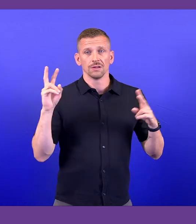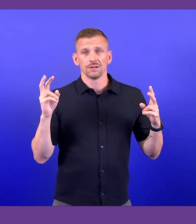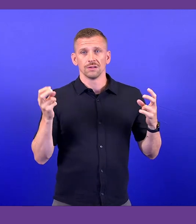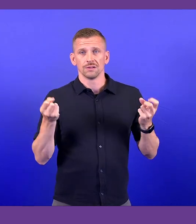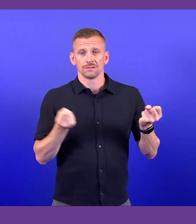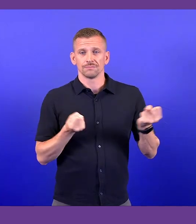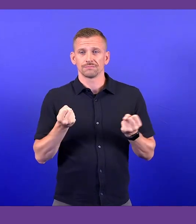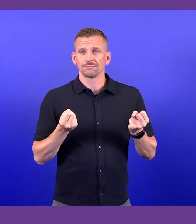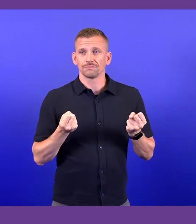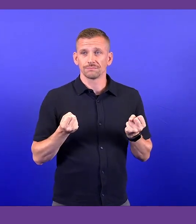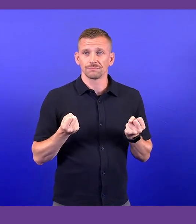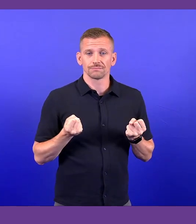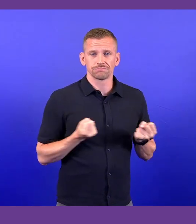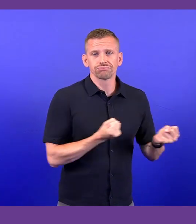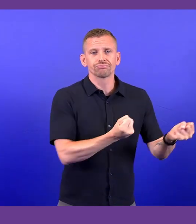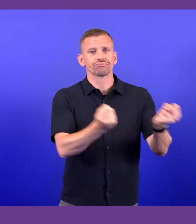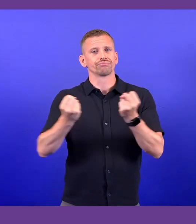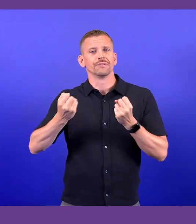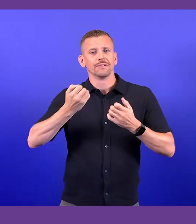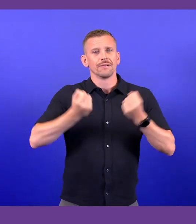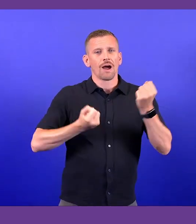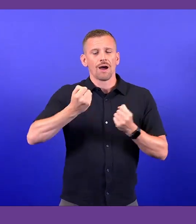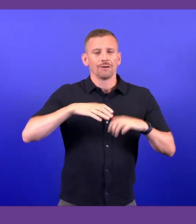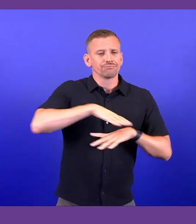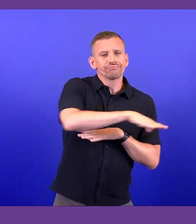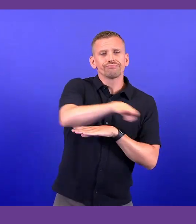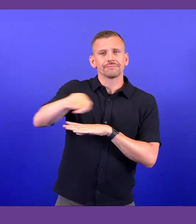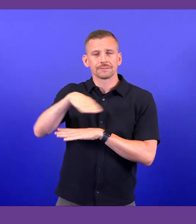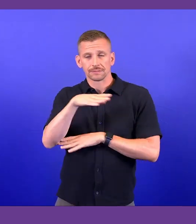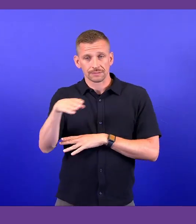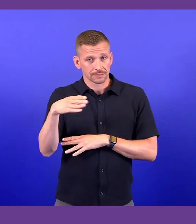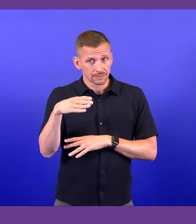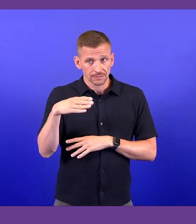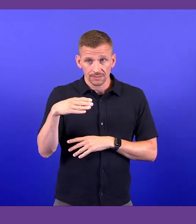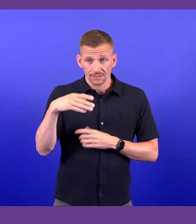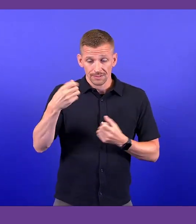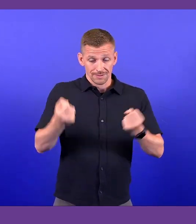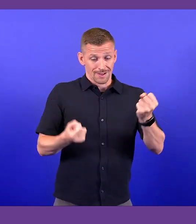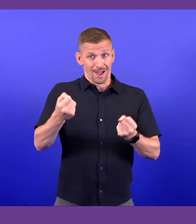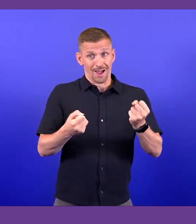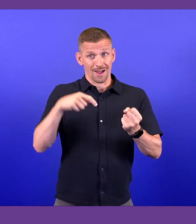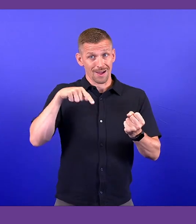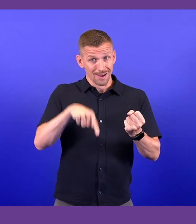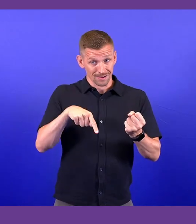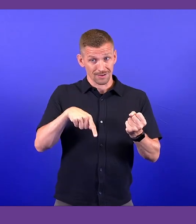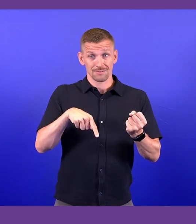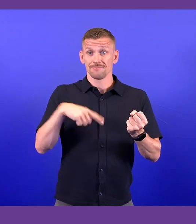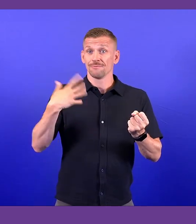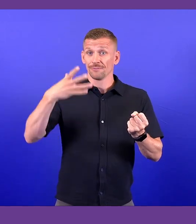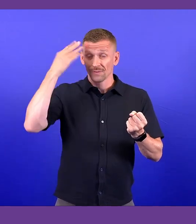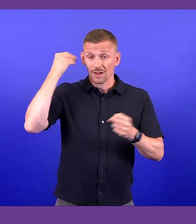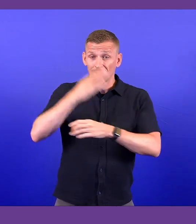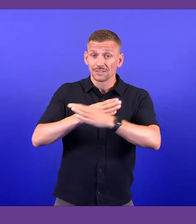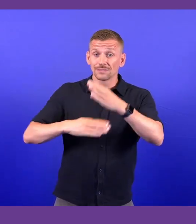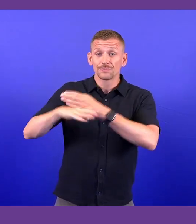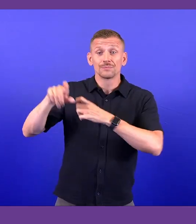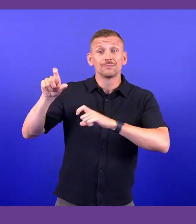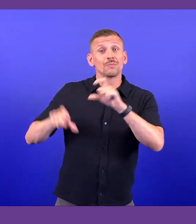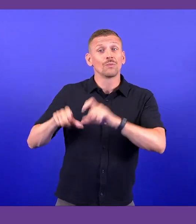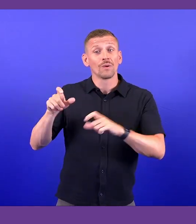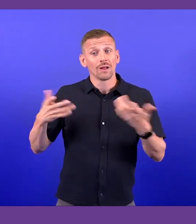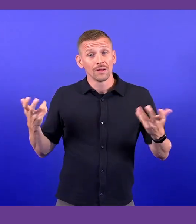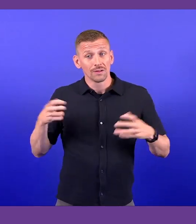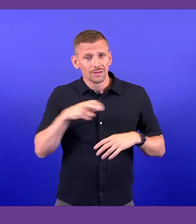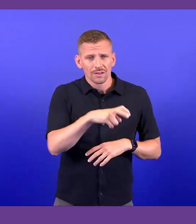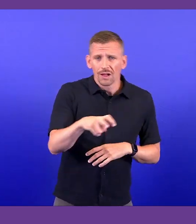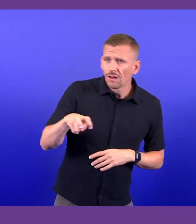to travel in the same way as everybody else. So we shouldn't forget cars from this. And I don't suppose there's anybody here from the car industry. I'm sure